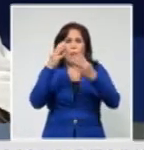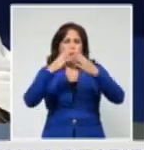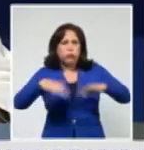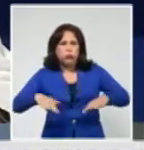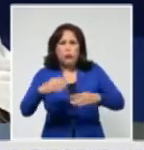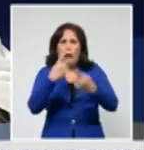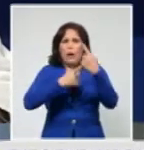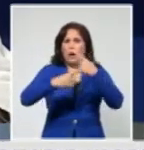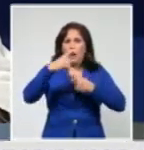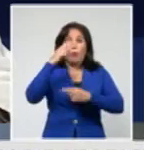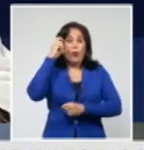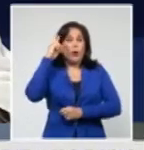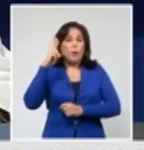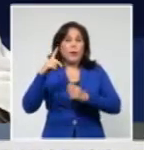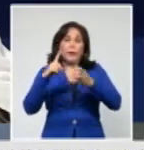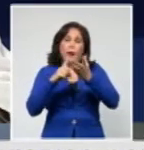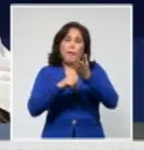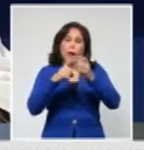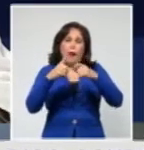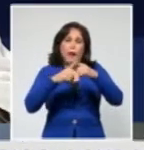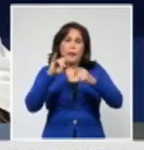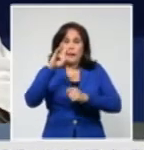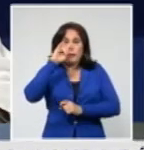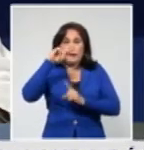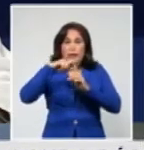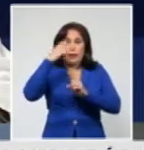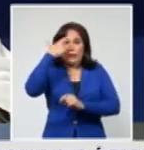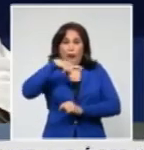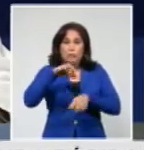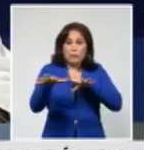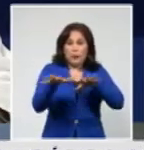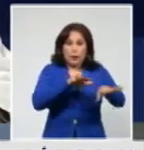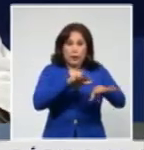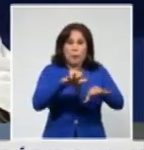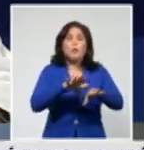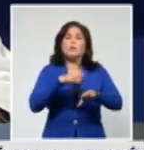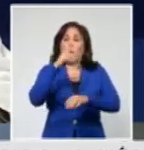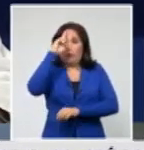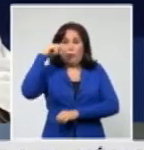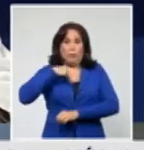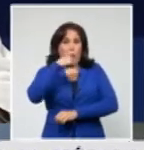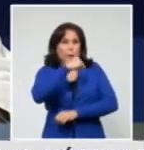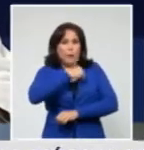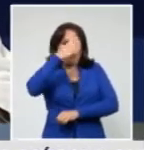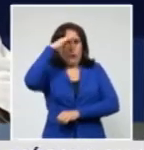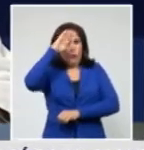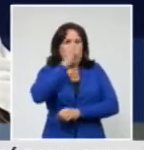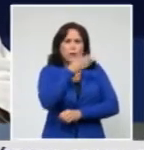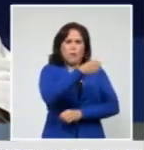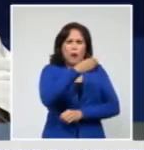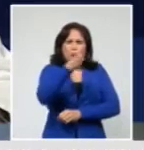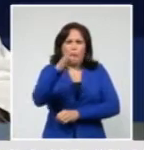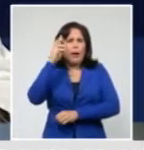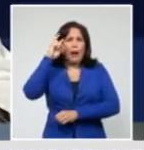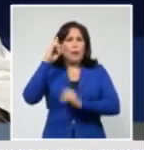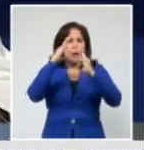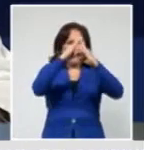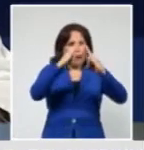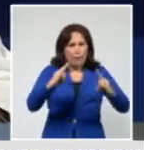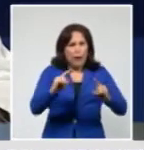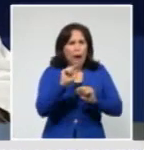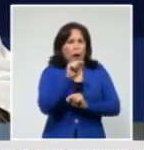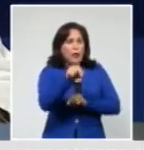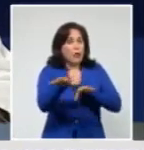Pakistan following a massive earthquake, working in field hospitals in difficult conditions. They